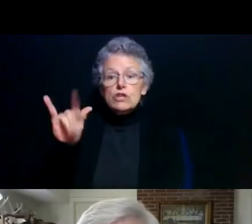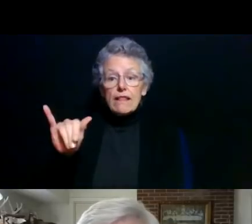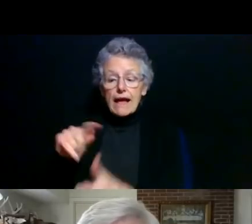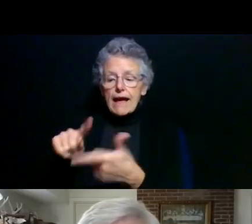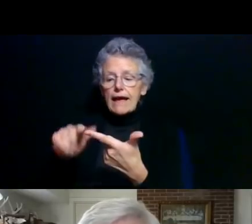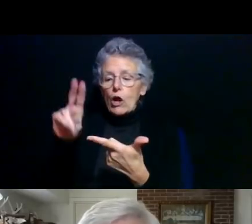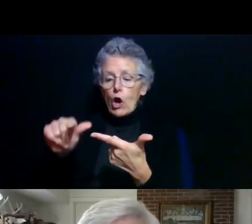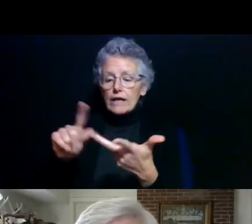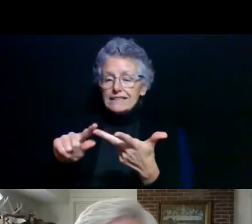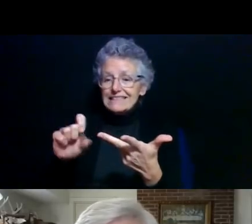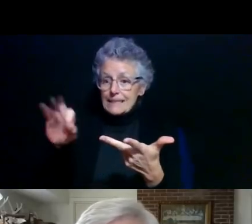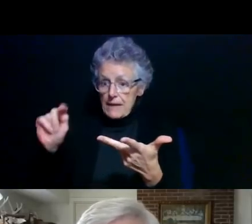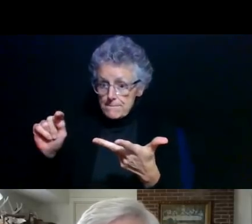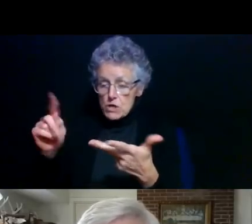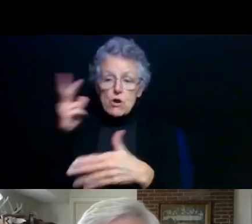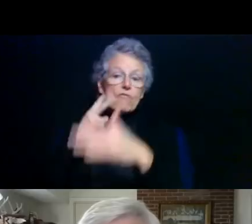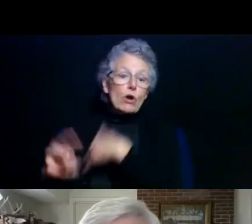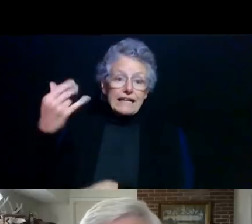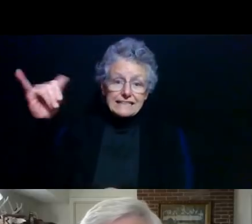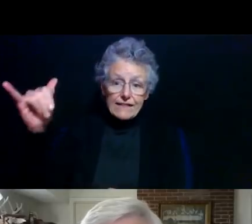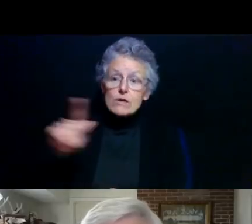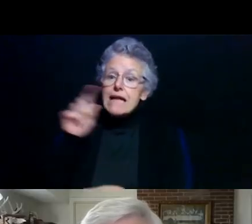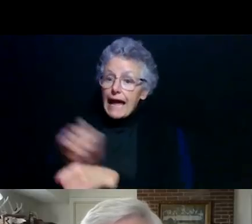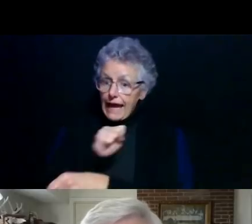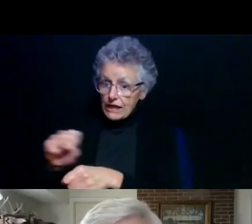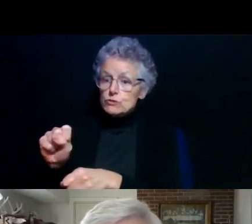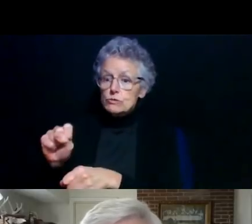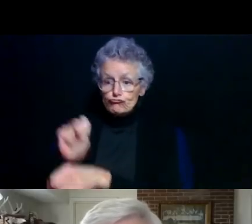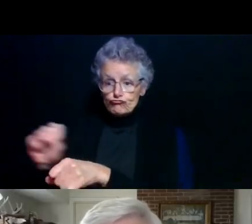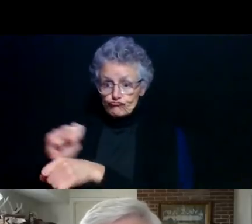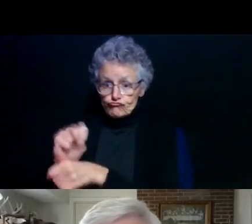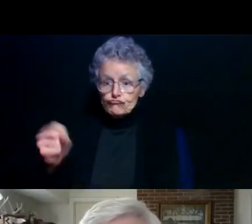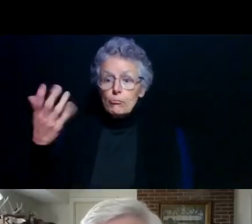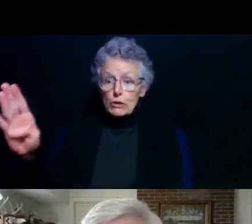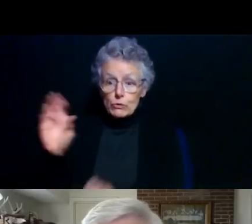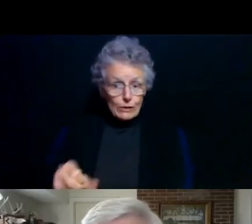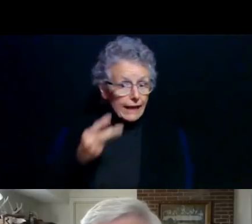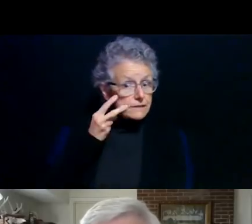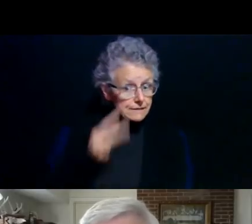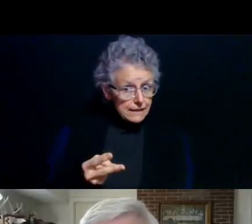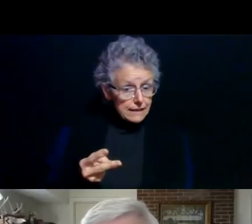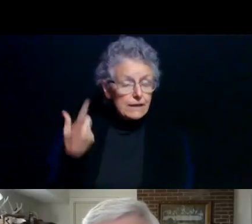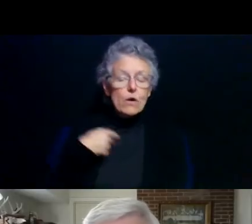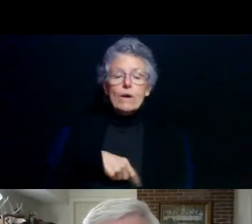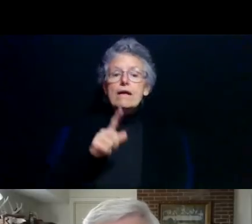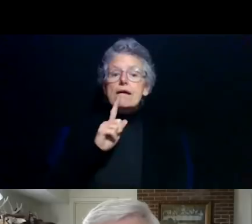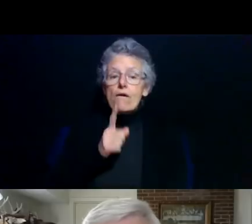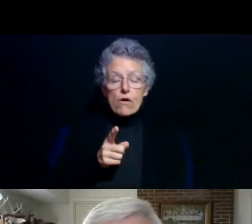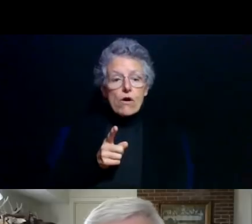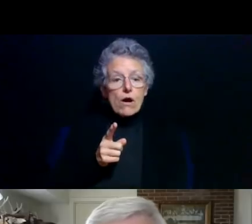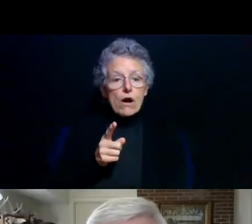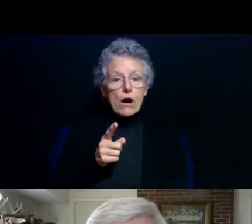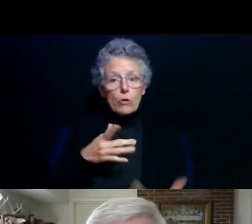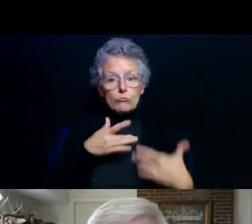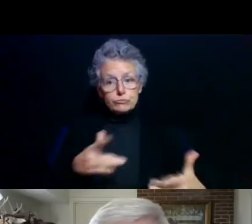and September. Forecast in yellow and actual performance in blue. As you can see, we are trending